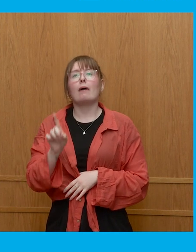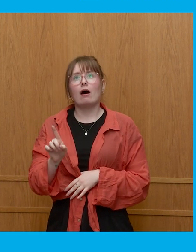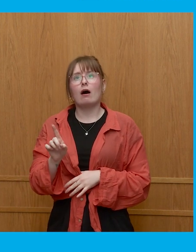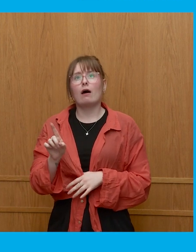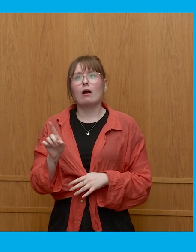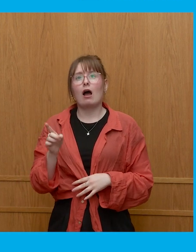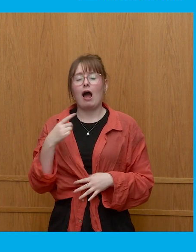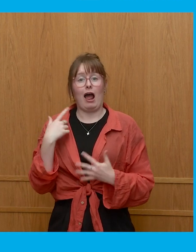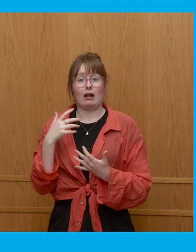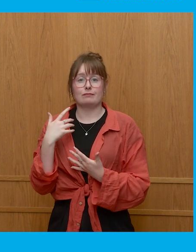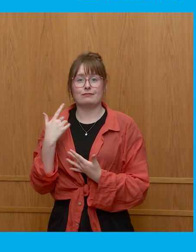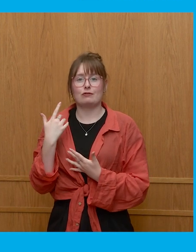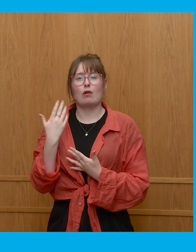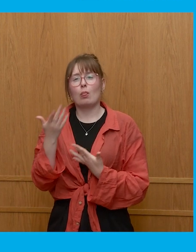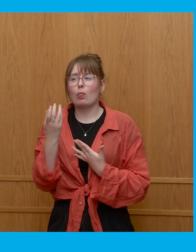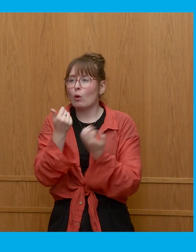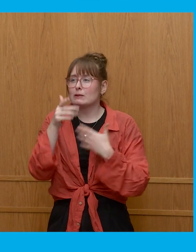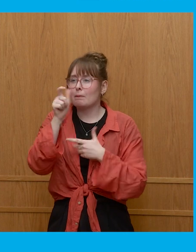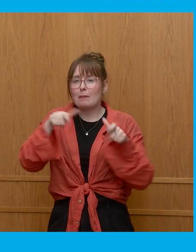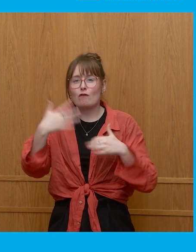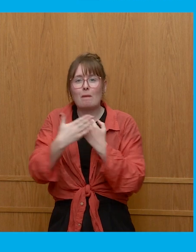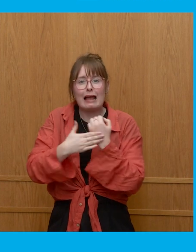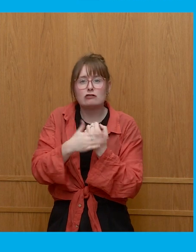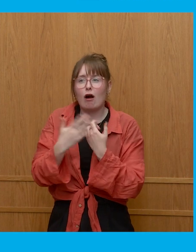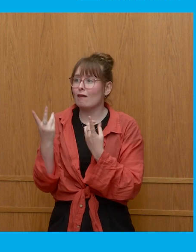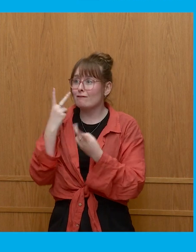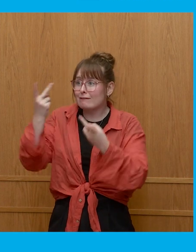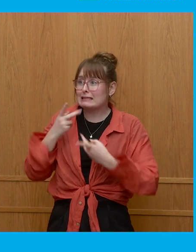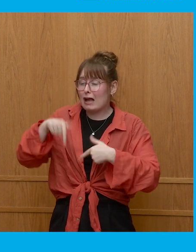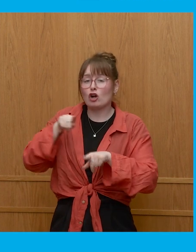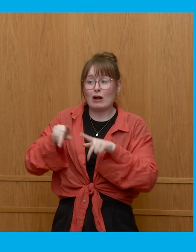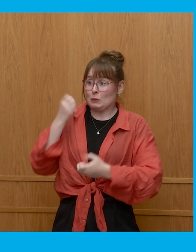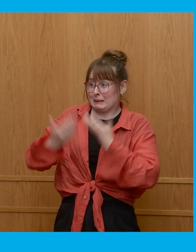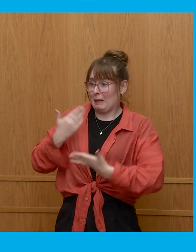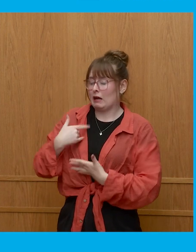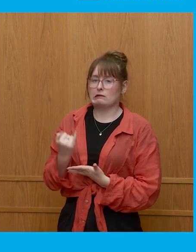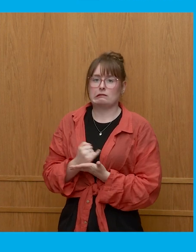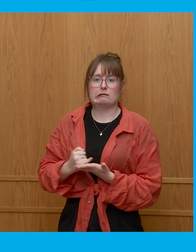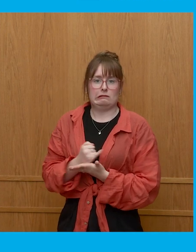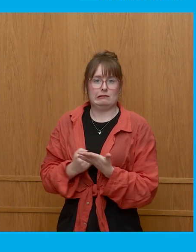I bring a lot of people over from Asia to Scotland, and I try to explain it, and I do a very bad job of it.